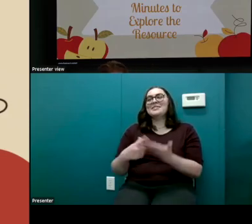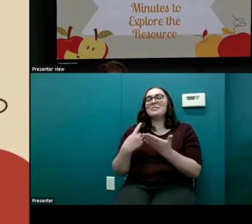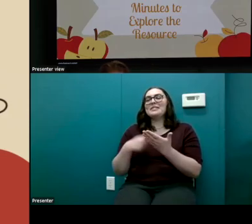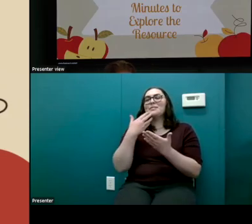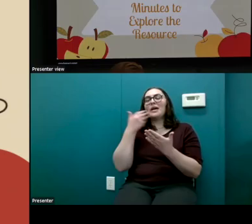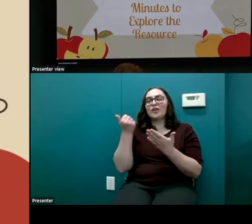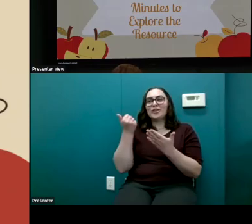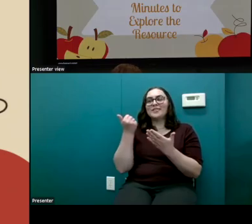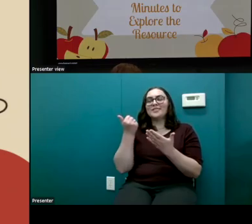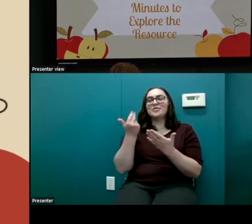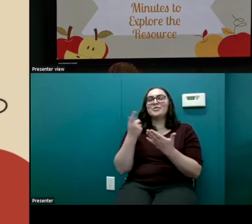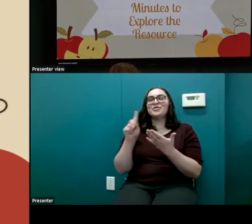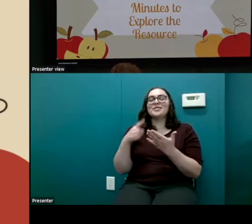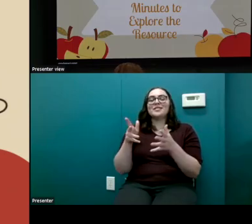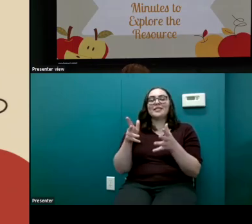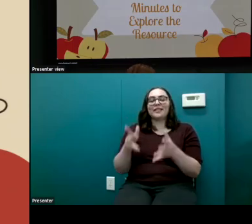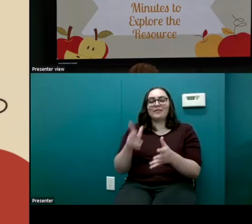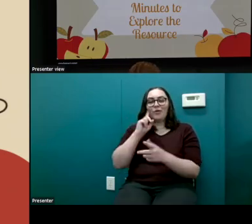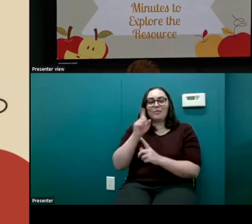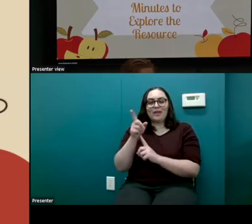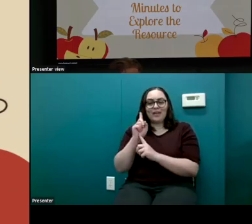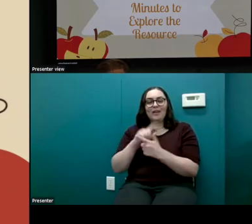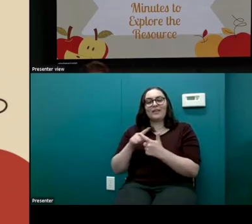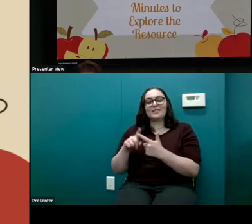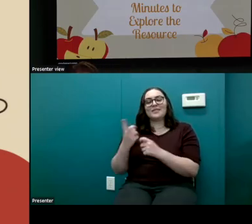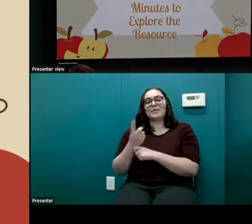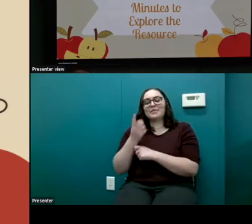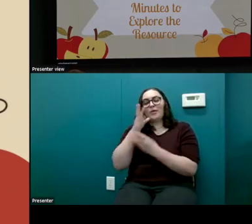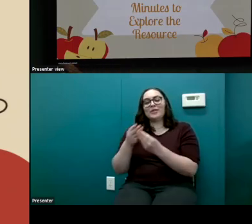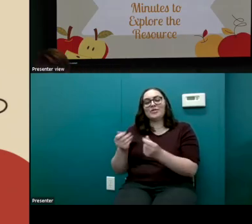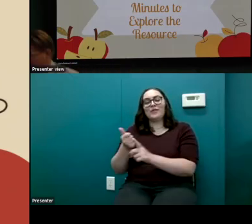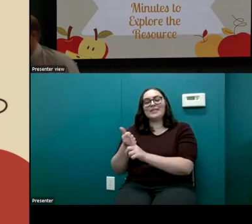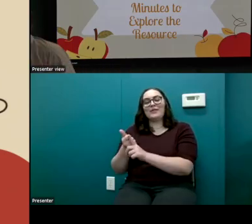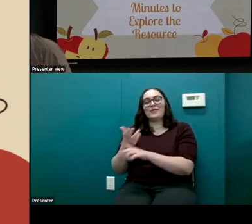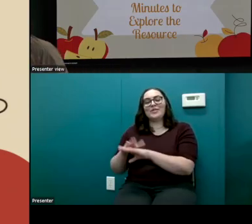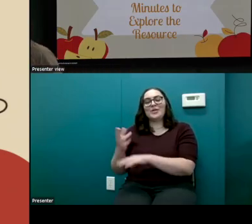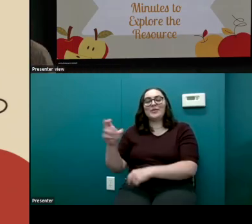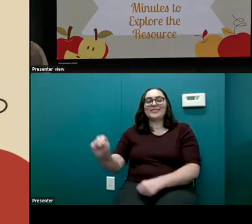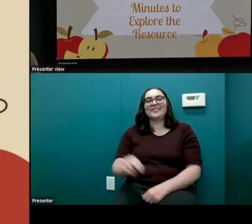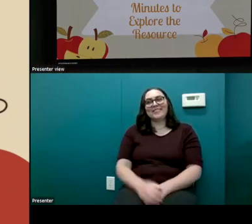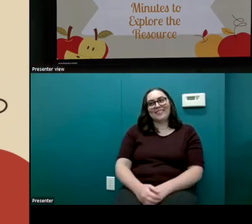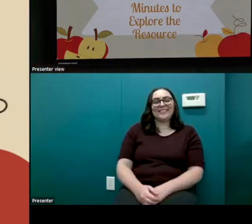secondary. Okay, we have 5 minutes. I think I've seen. I